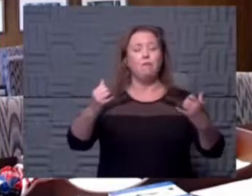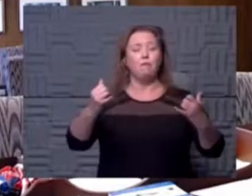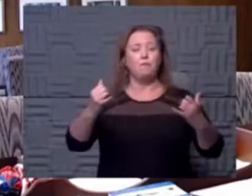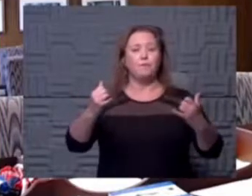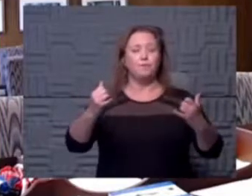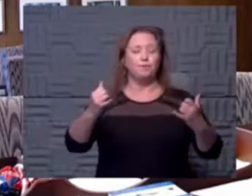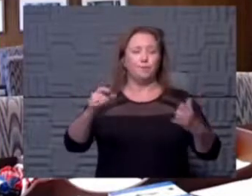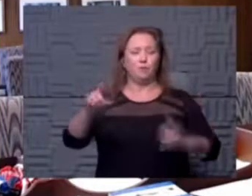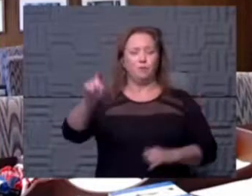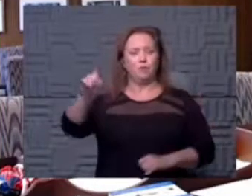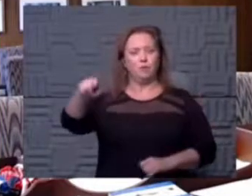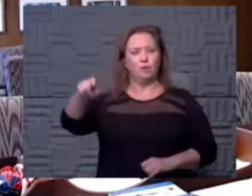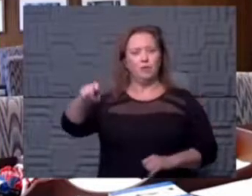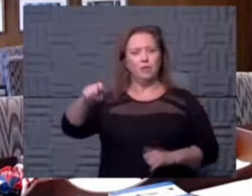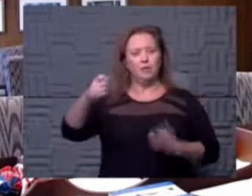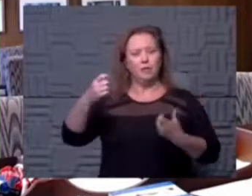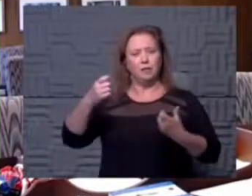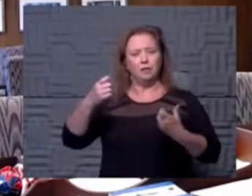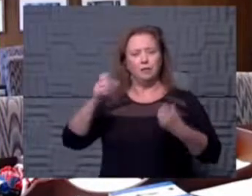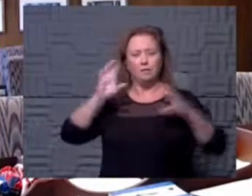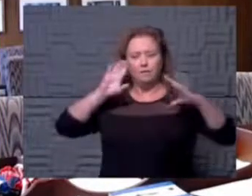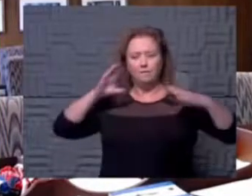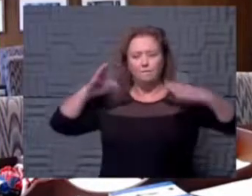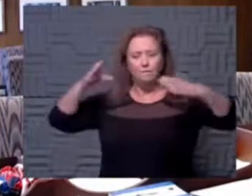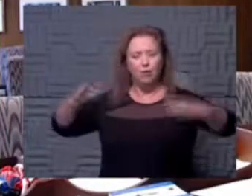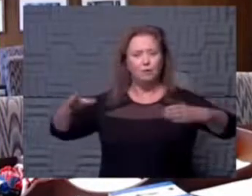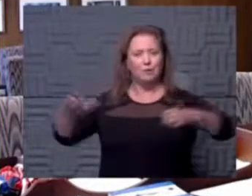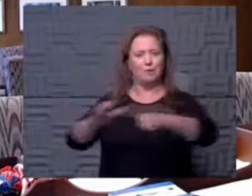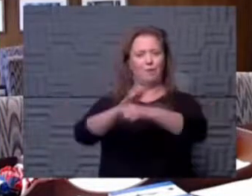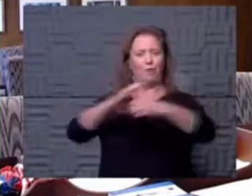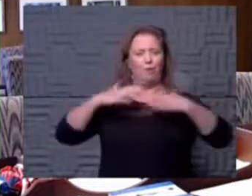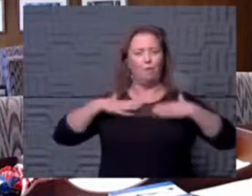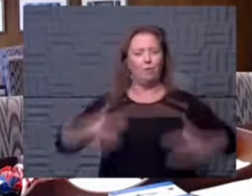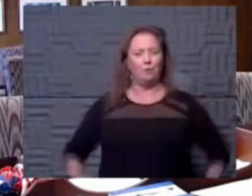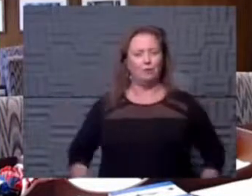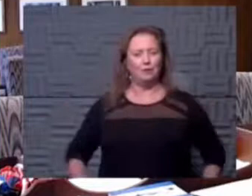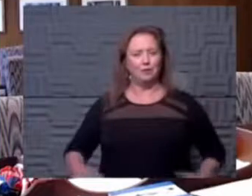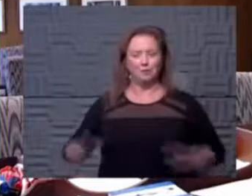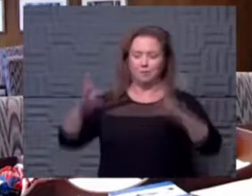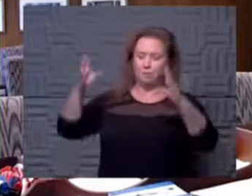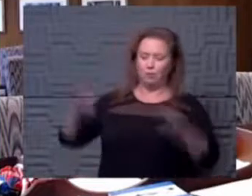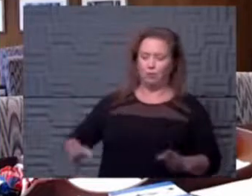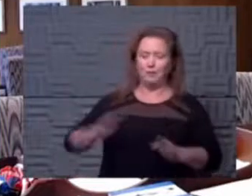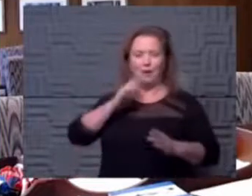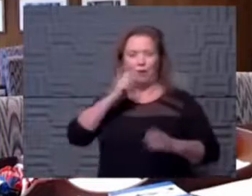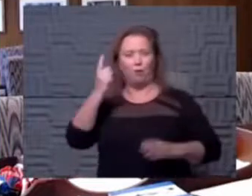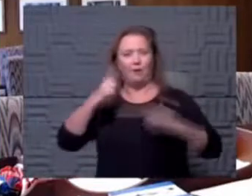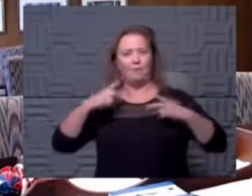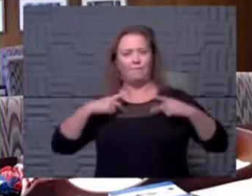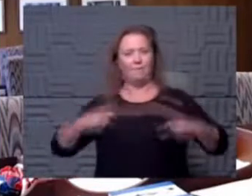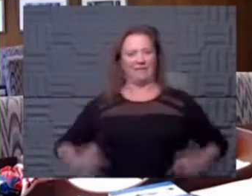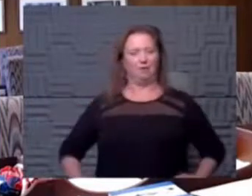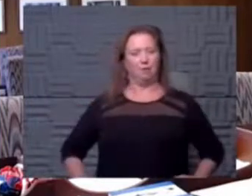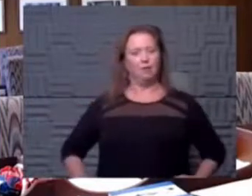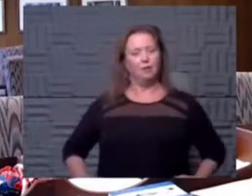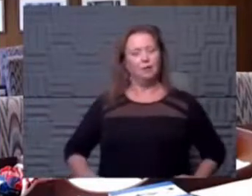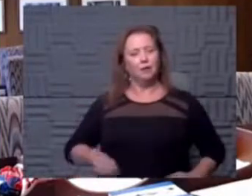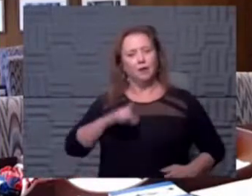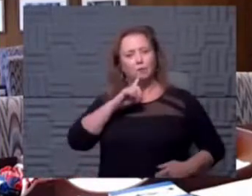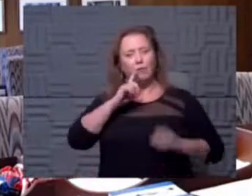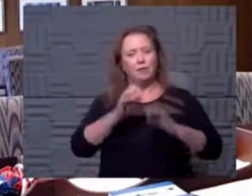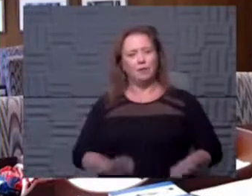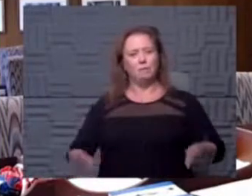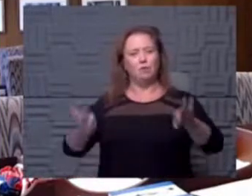we need to attend to the whole person, not just the physical, which obviously that's very